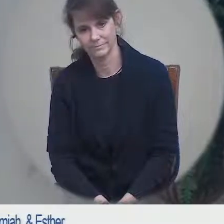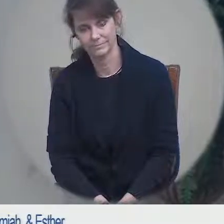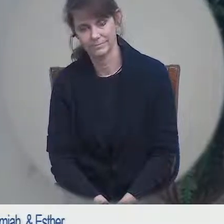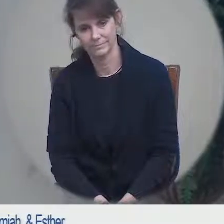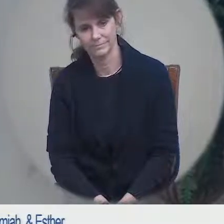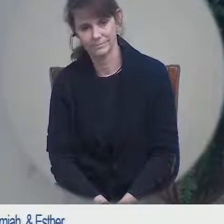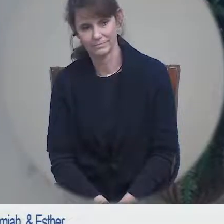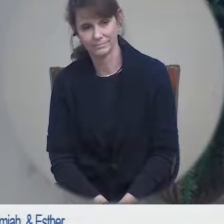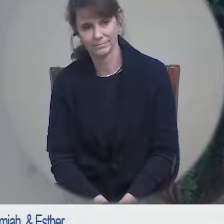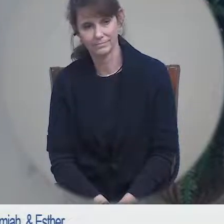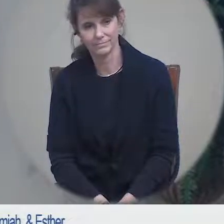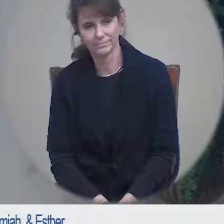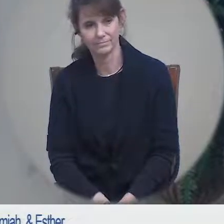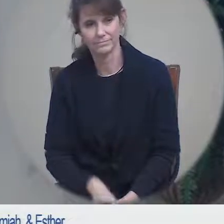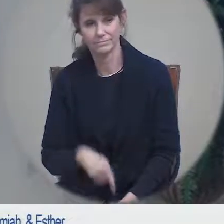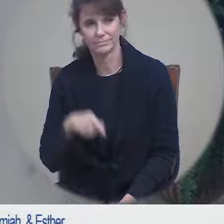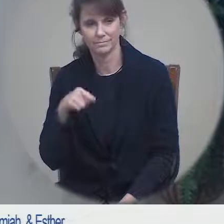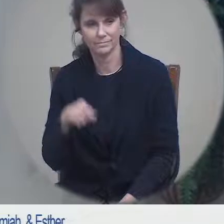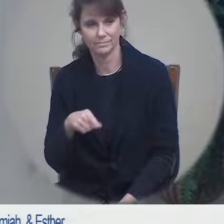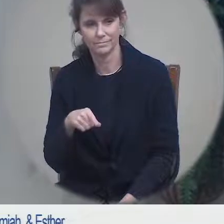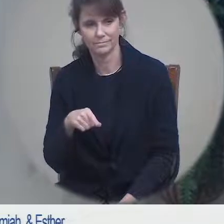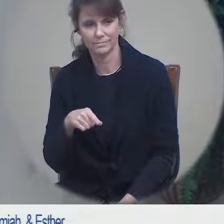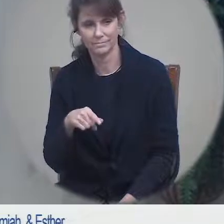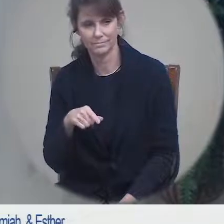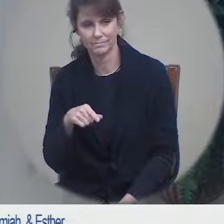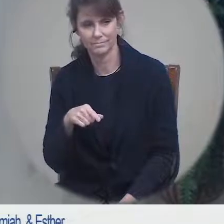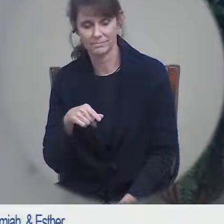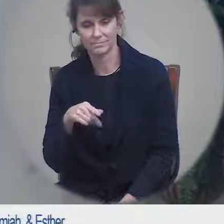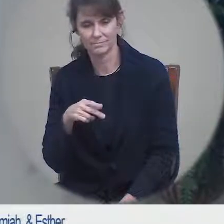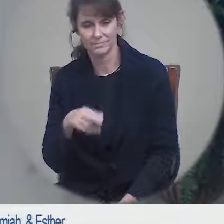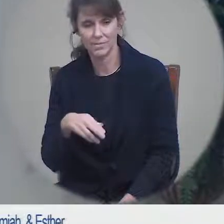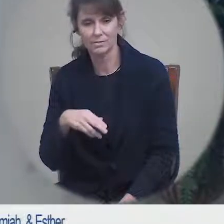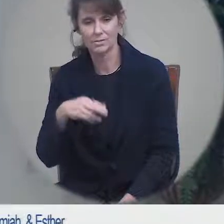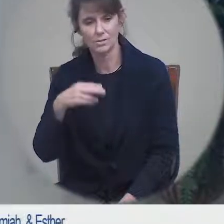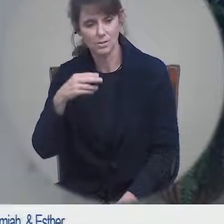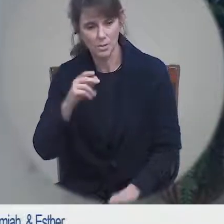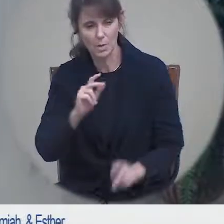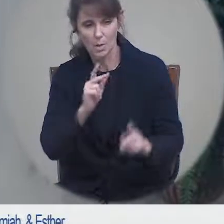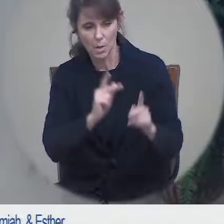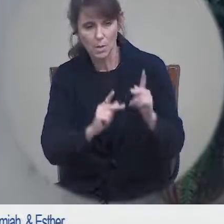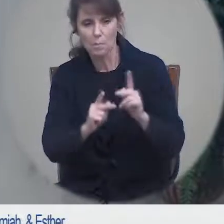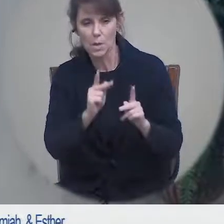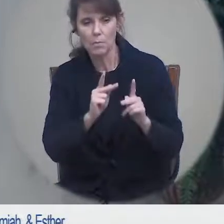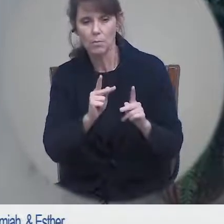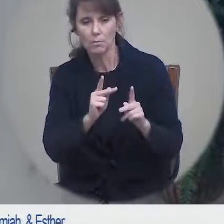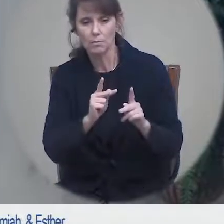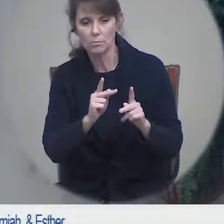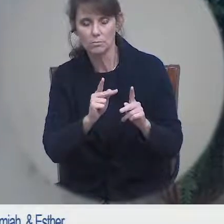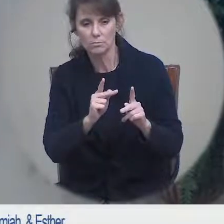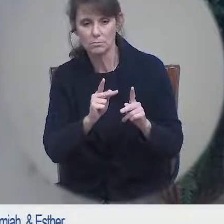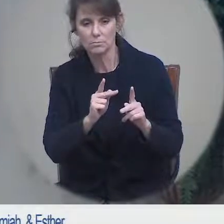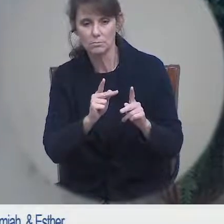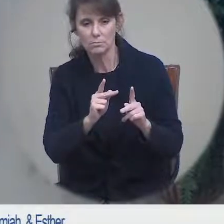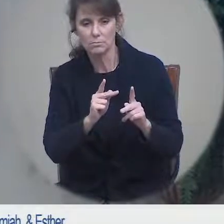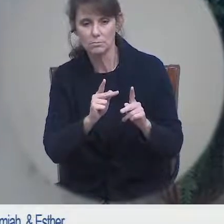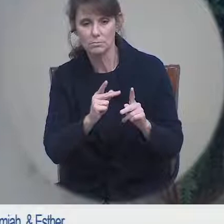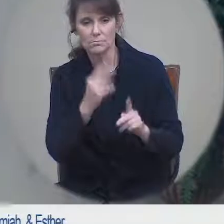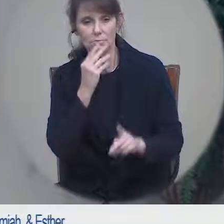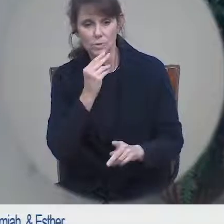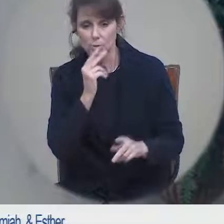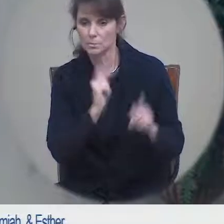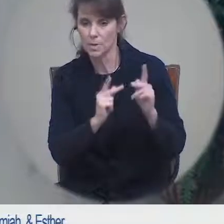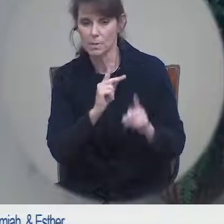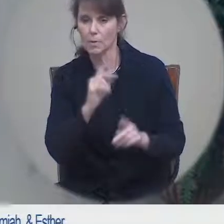recognize that how their history, have some knowledge of their history, and these people had been spared. And so they lay this